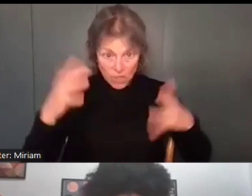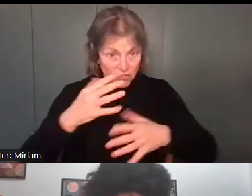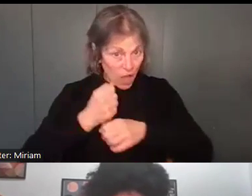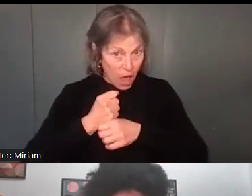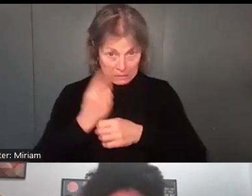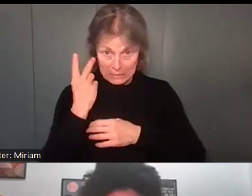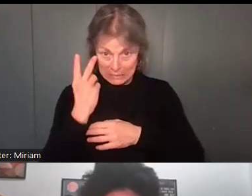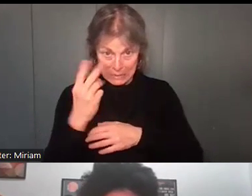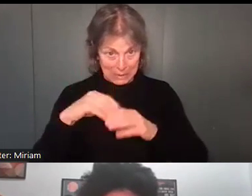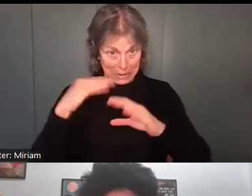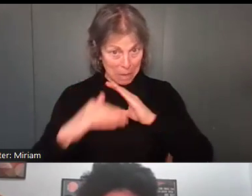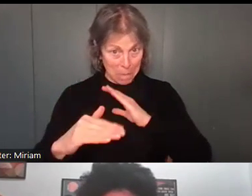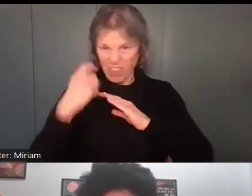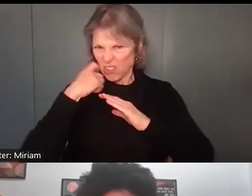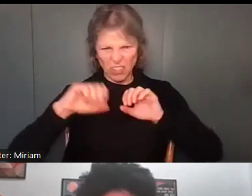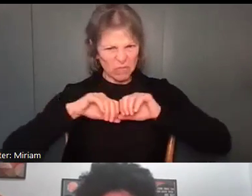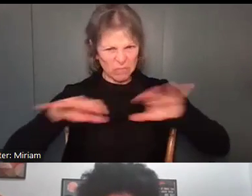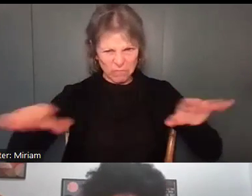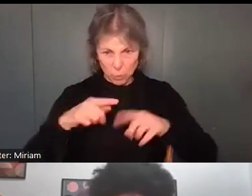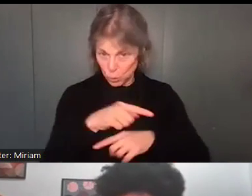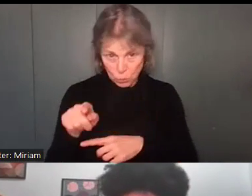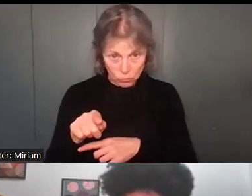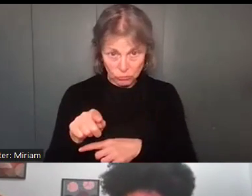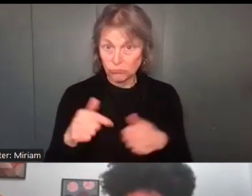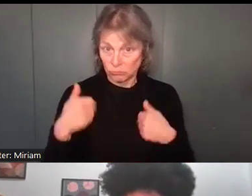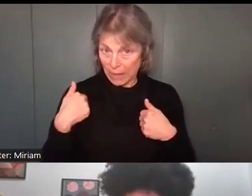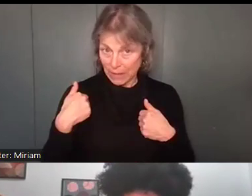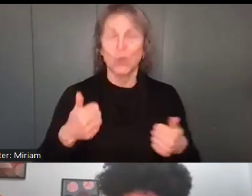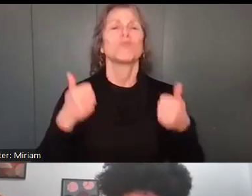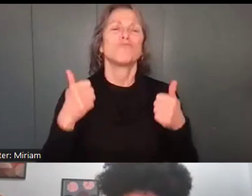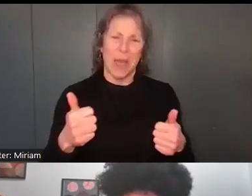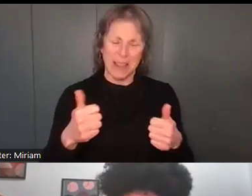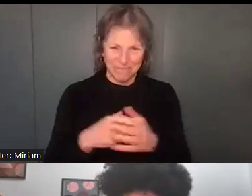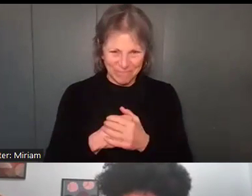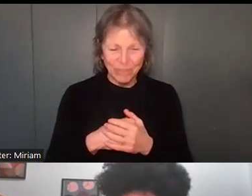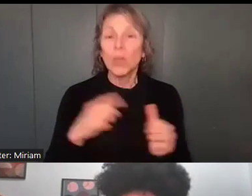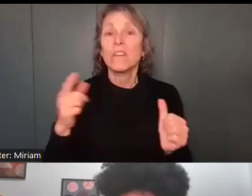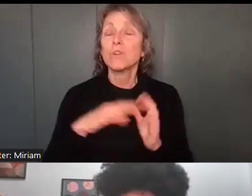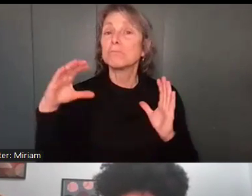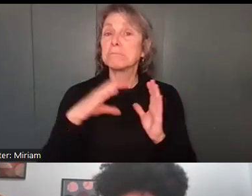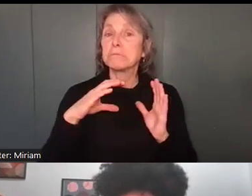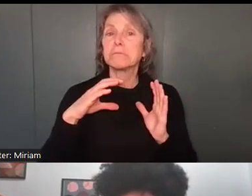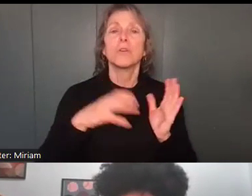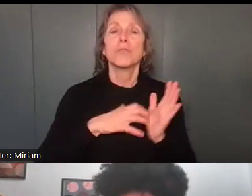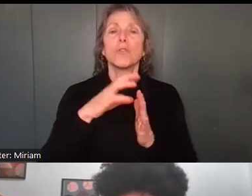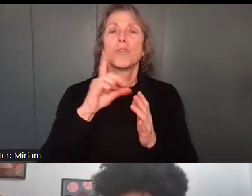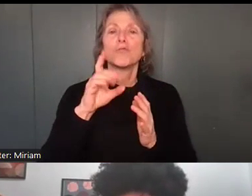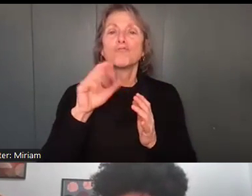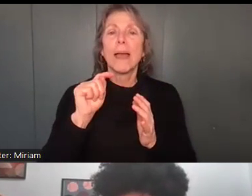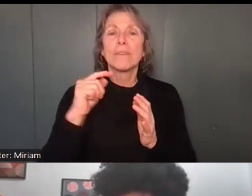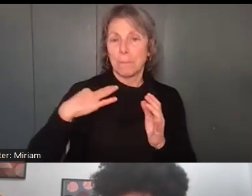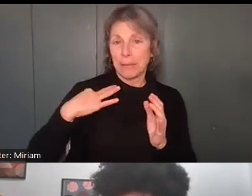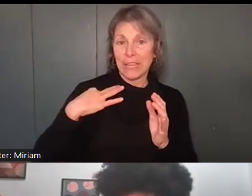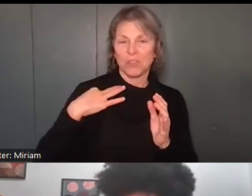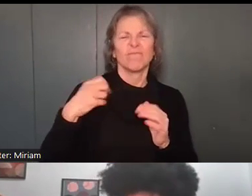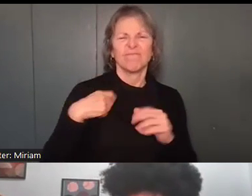it in their email? Yeah, okay. Great. So the first part is the draft application, and that was taken from a